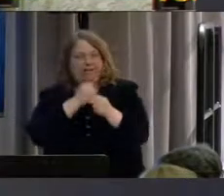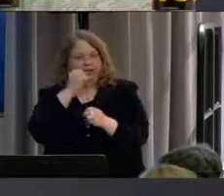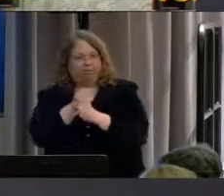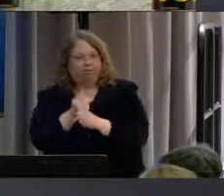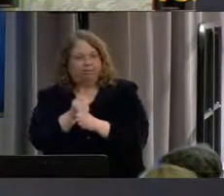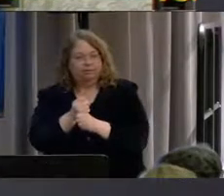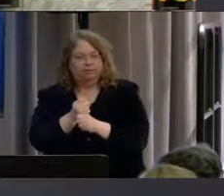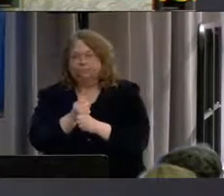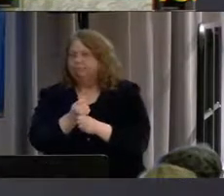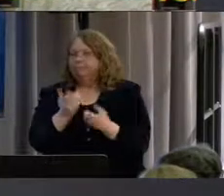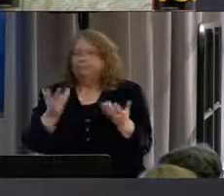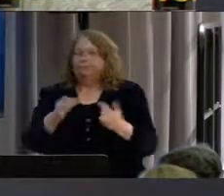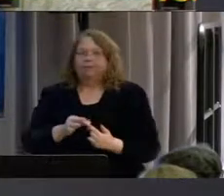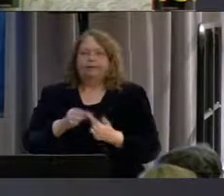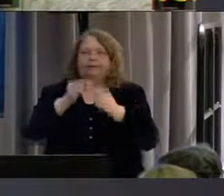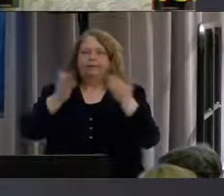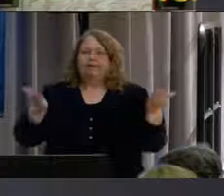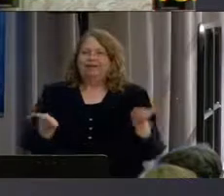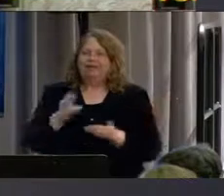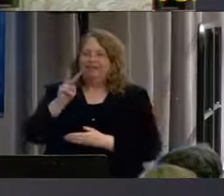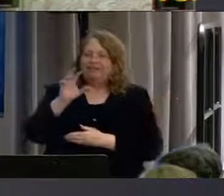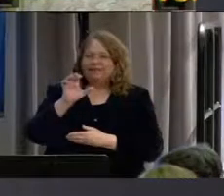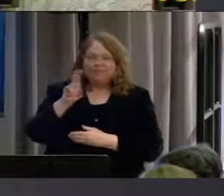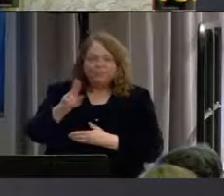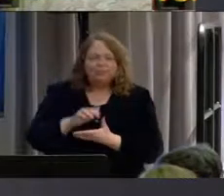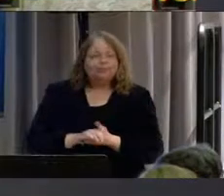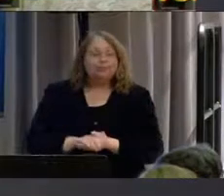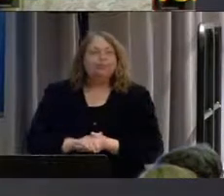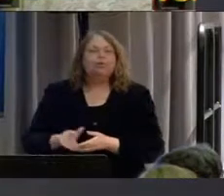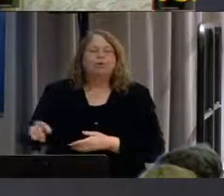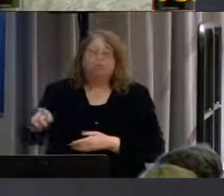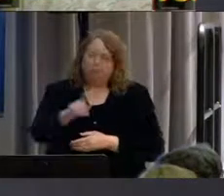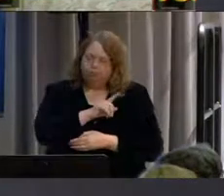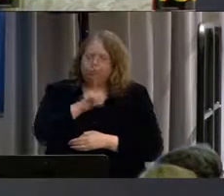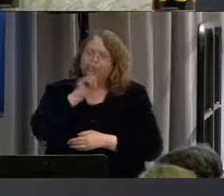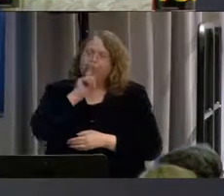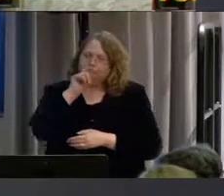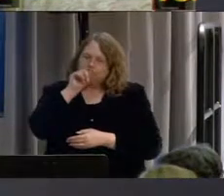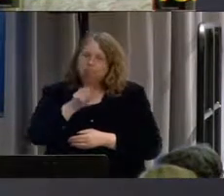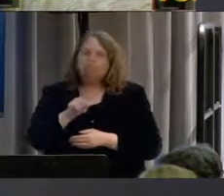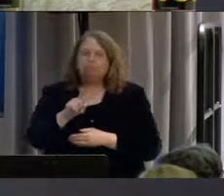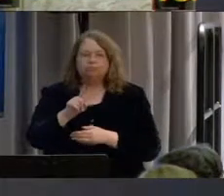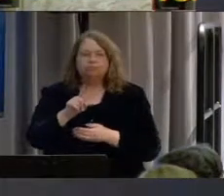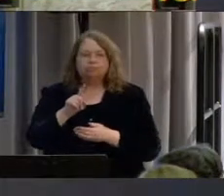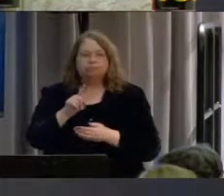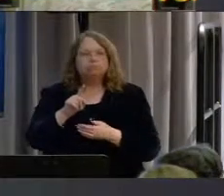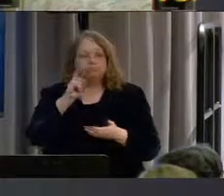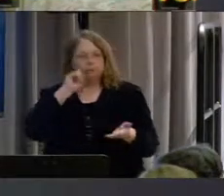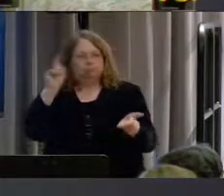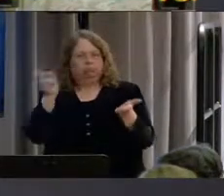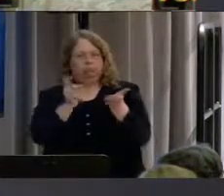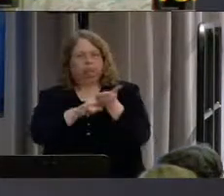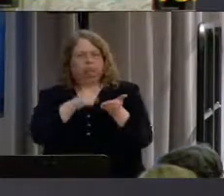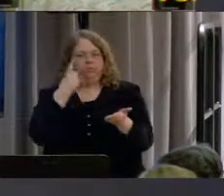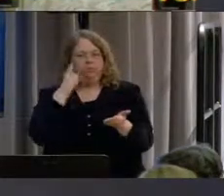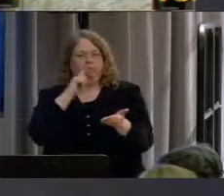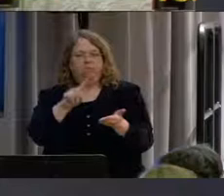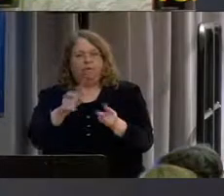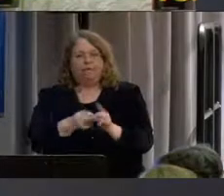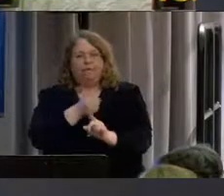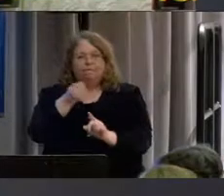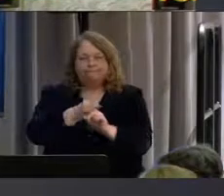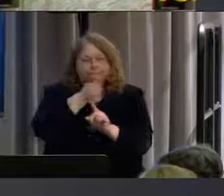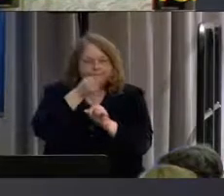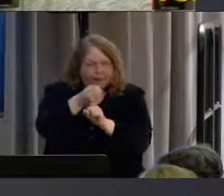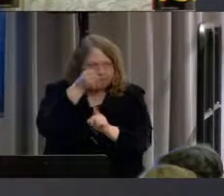than Virginia Commonwealth University. You have been certainly noted for collective impact and